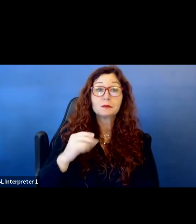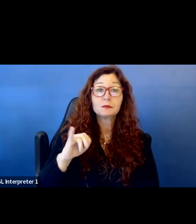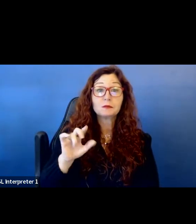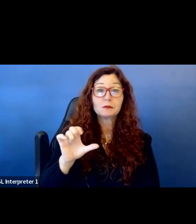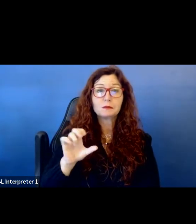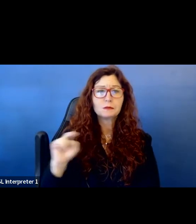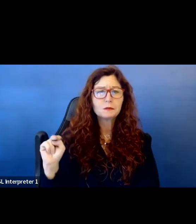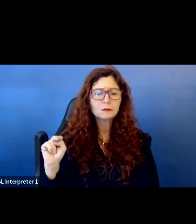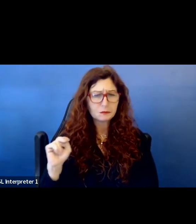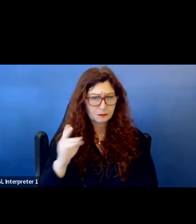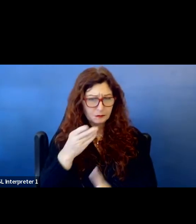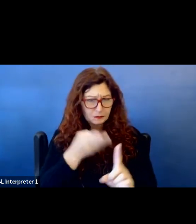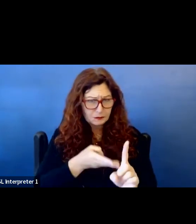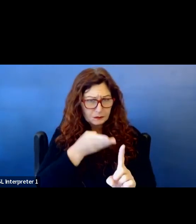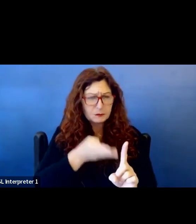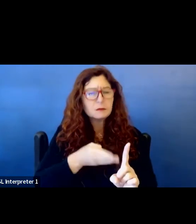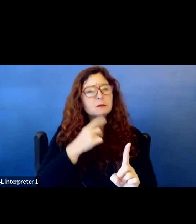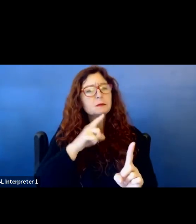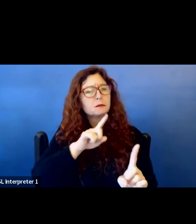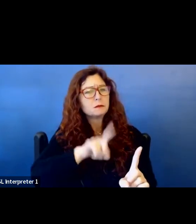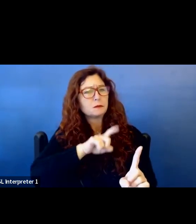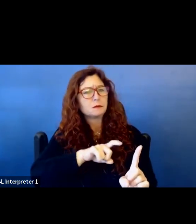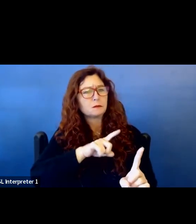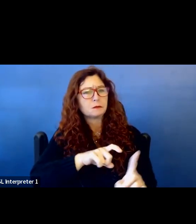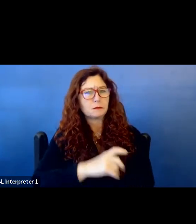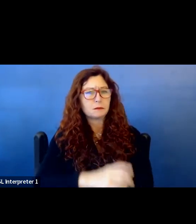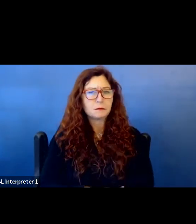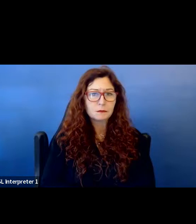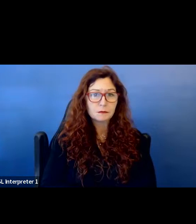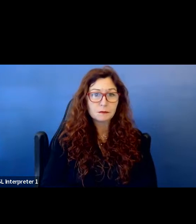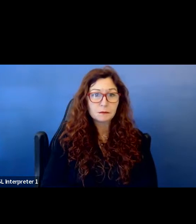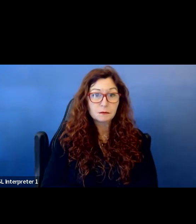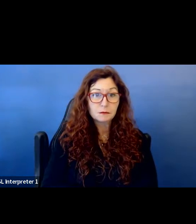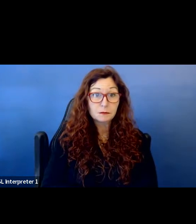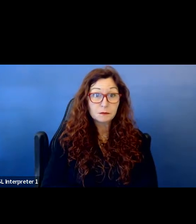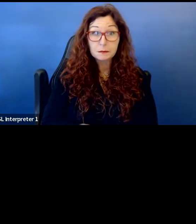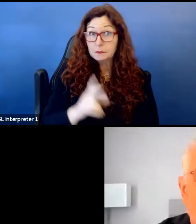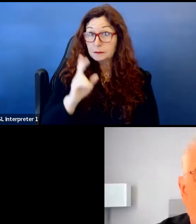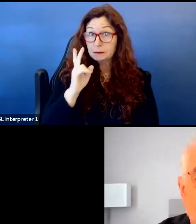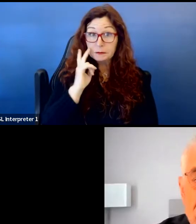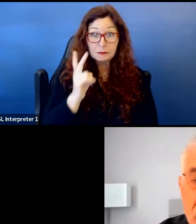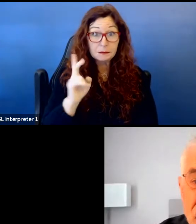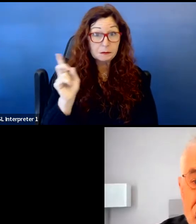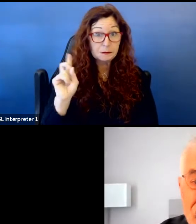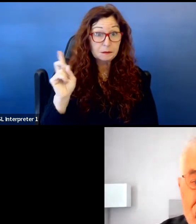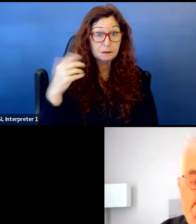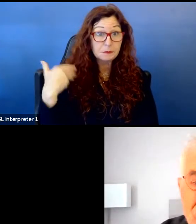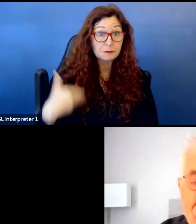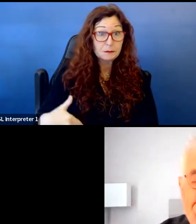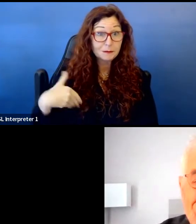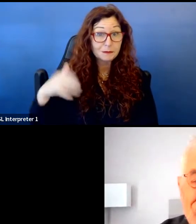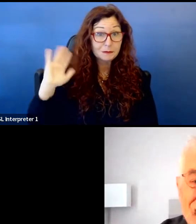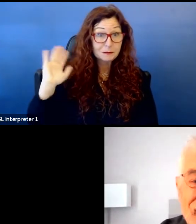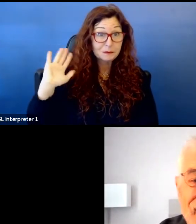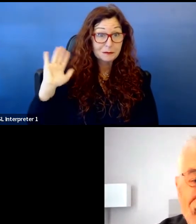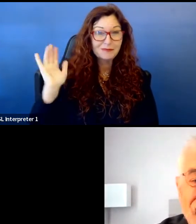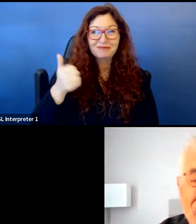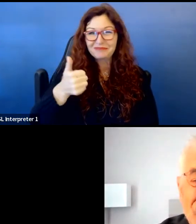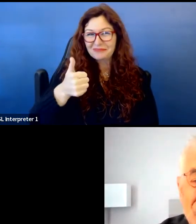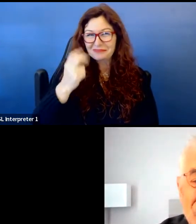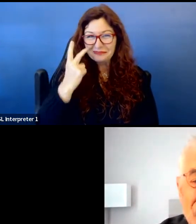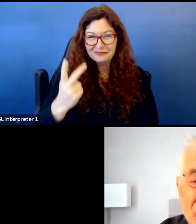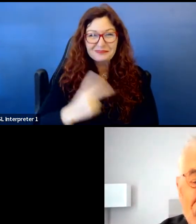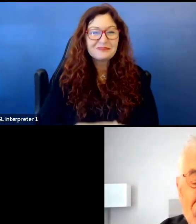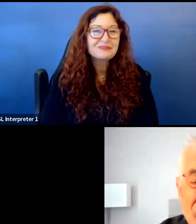more questions for you not sure if i see you yes oh all right there you are thank